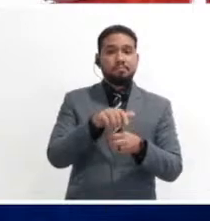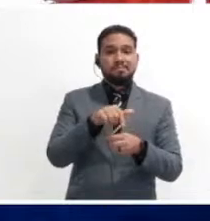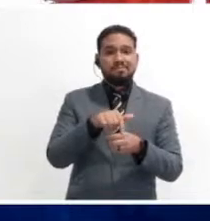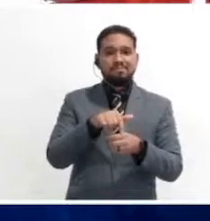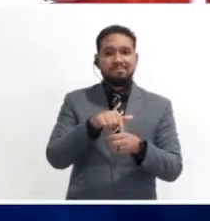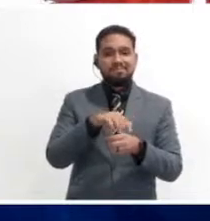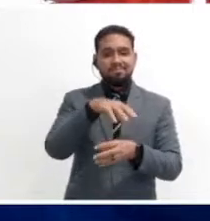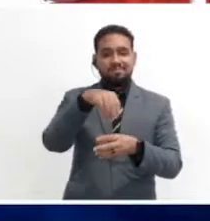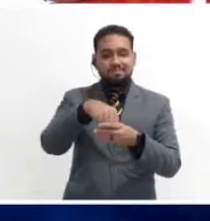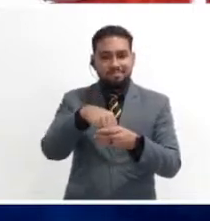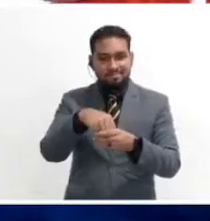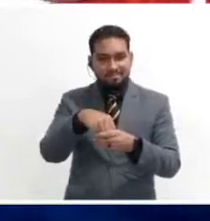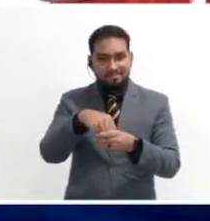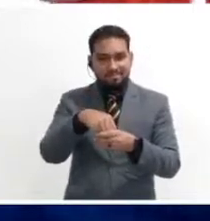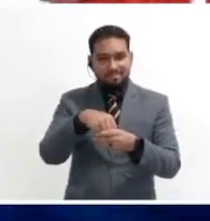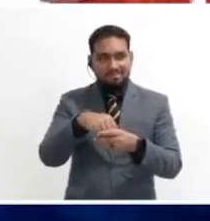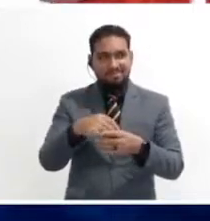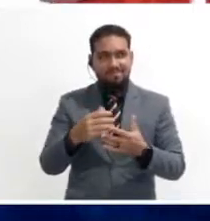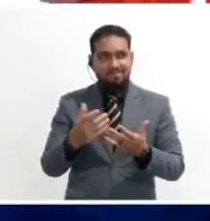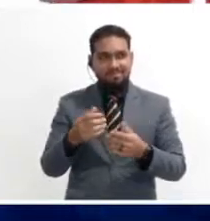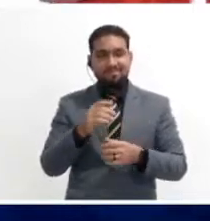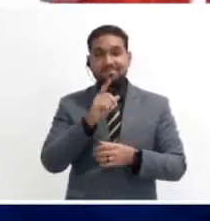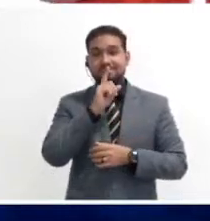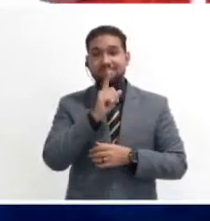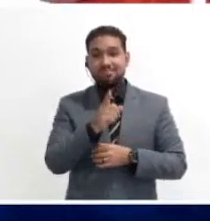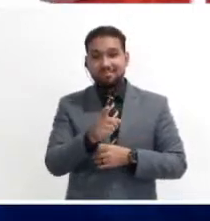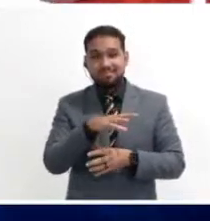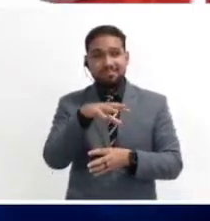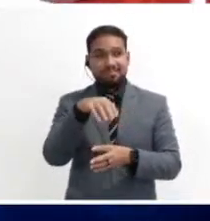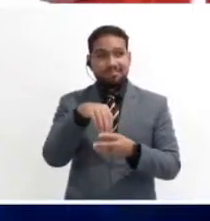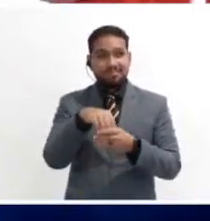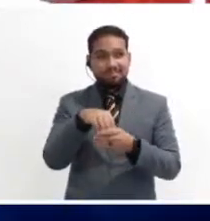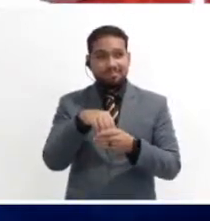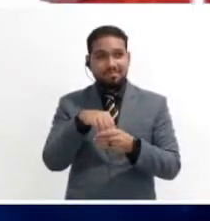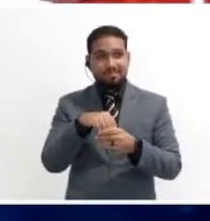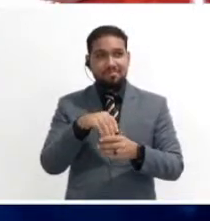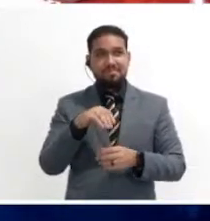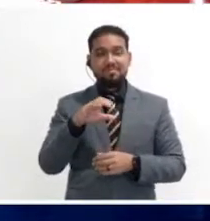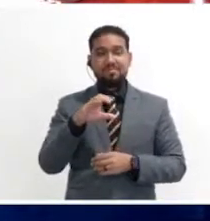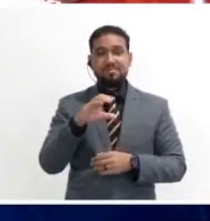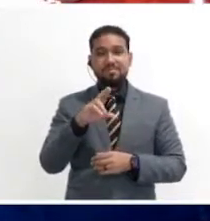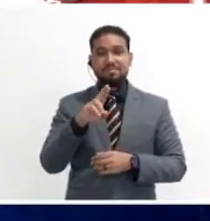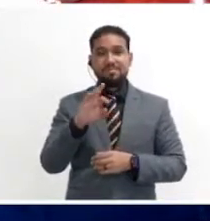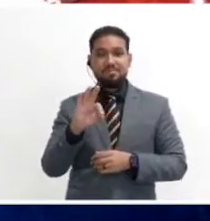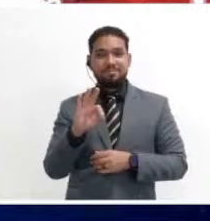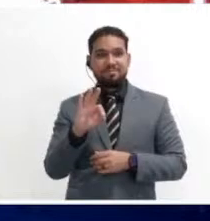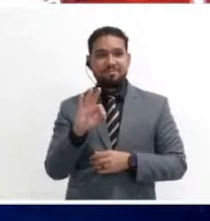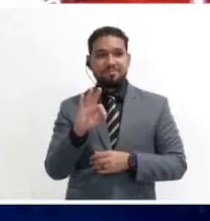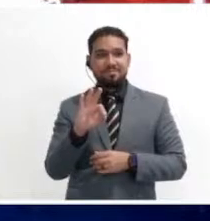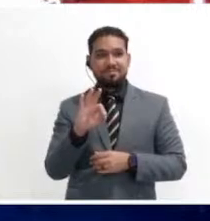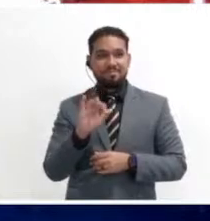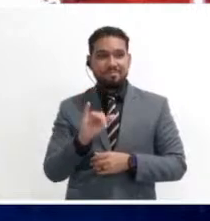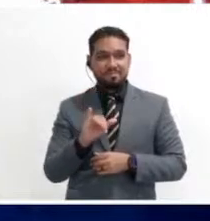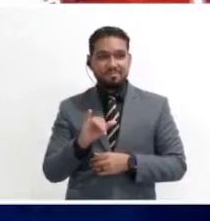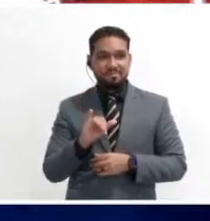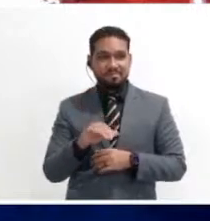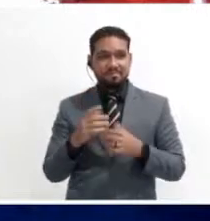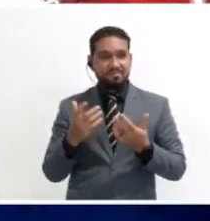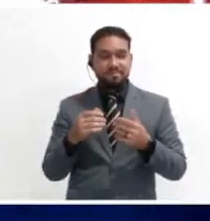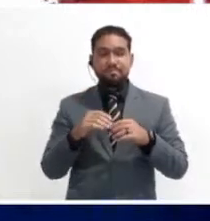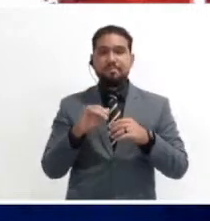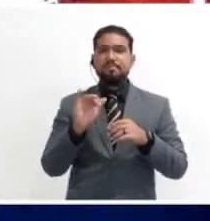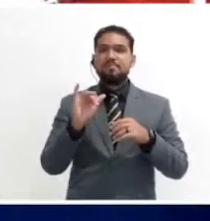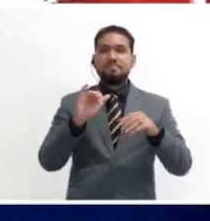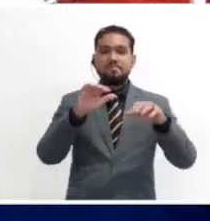it capillary underfill. Capillary because there's a capillary force in a small space, and that tends to draw the material under the